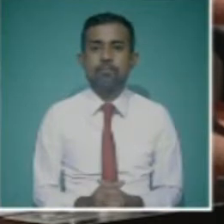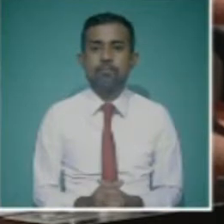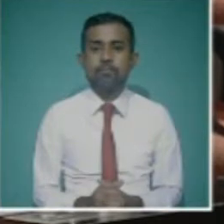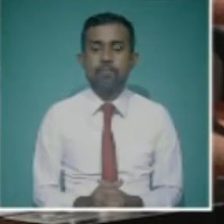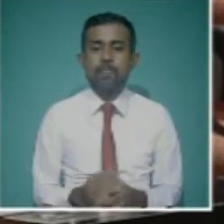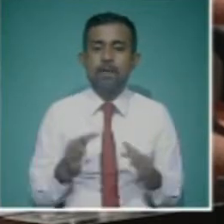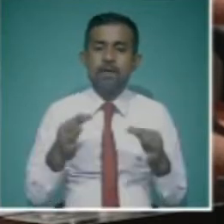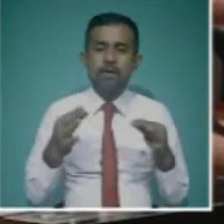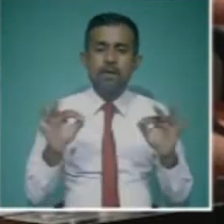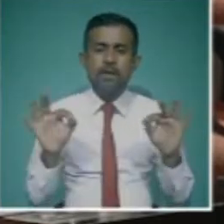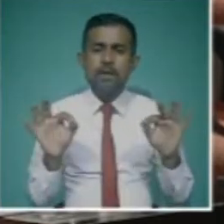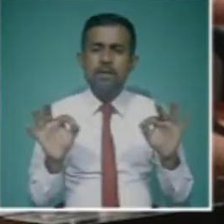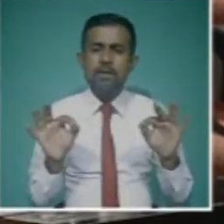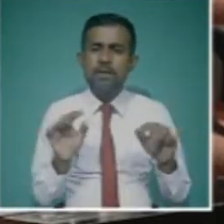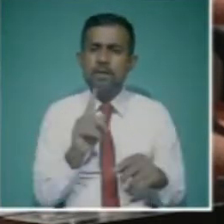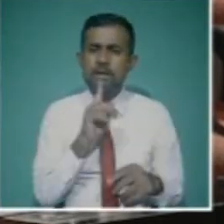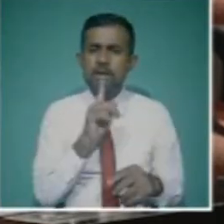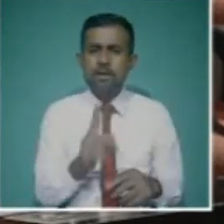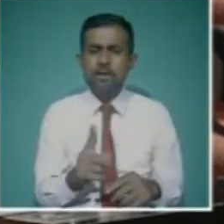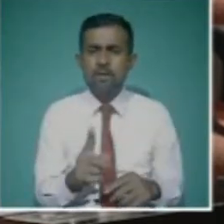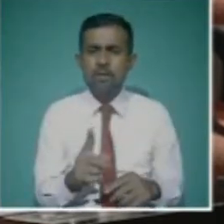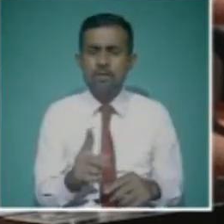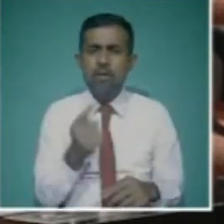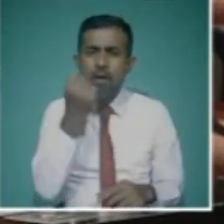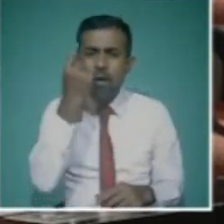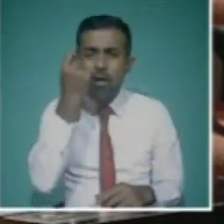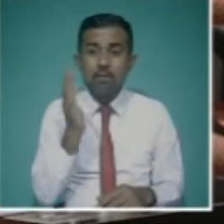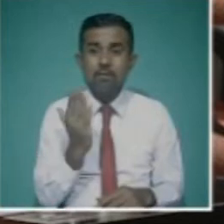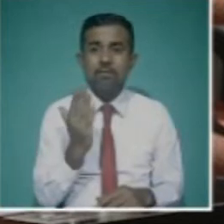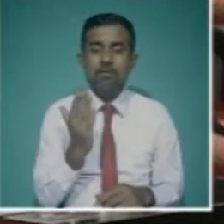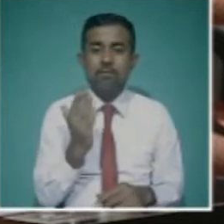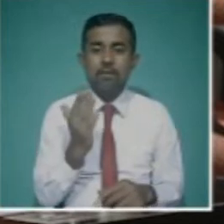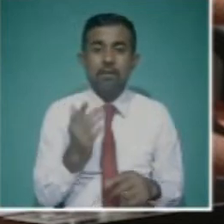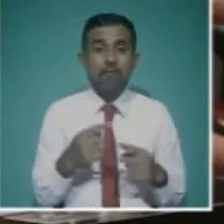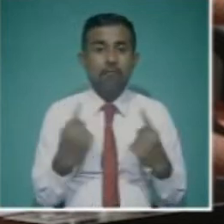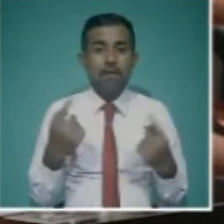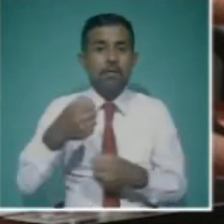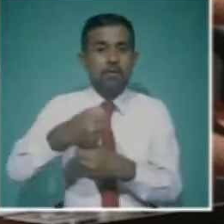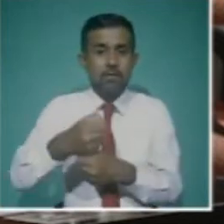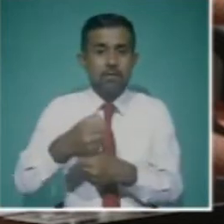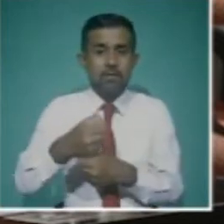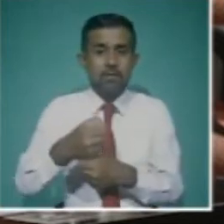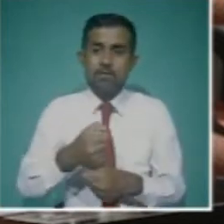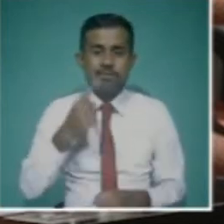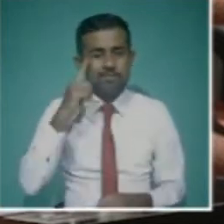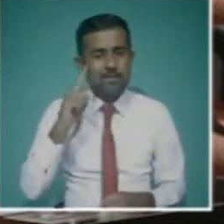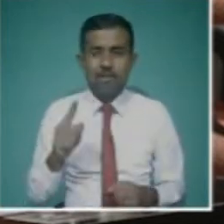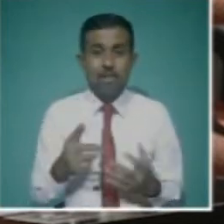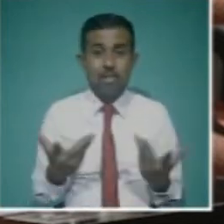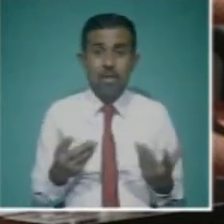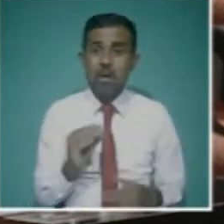freedom and creating a separate state, there can be no doubts about that. But that when